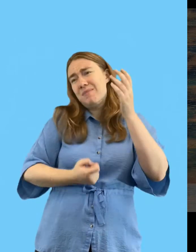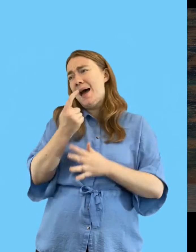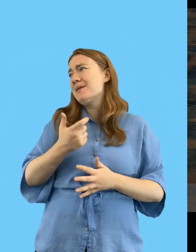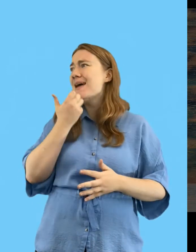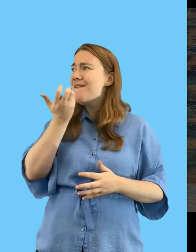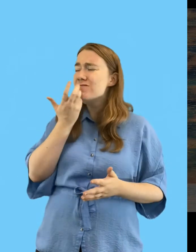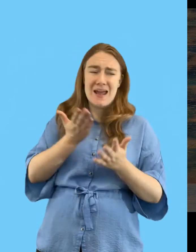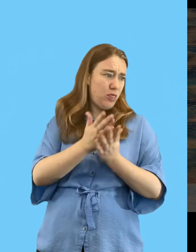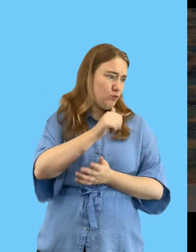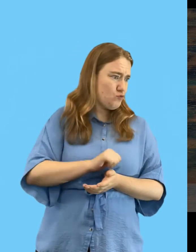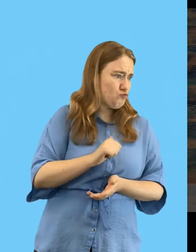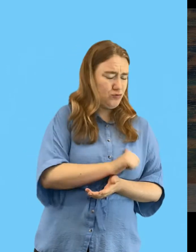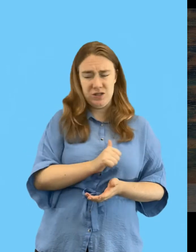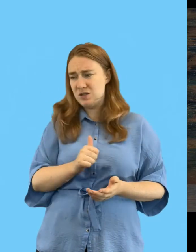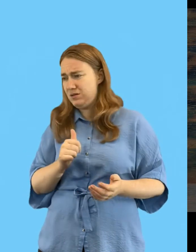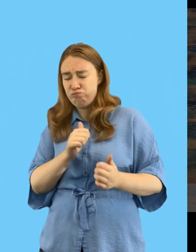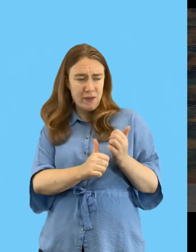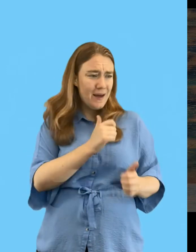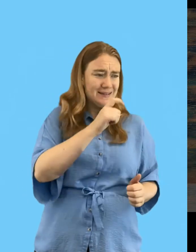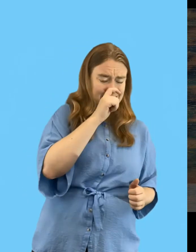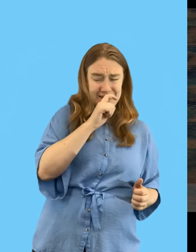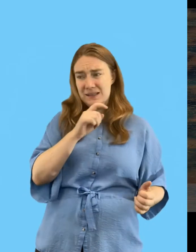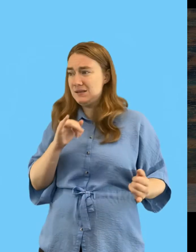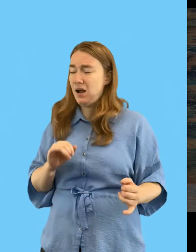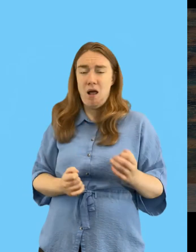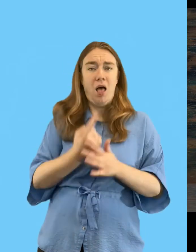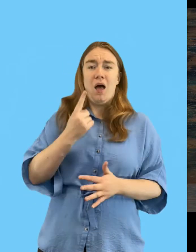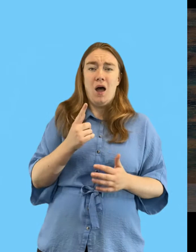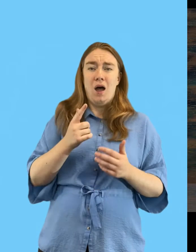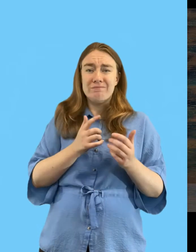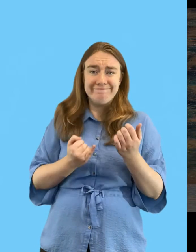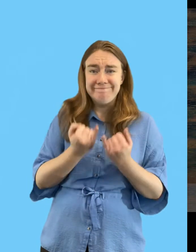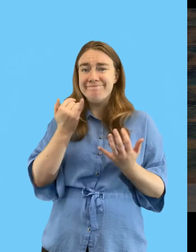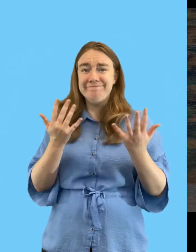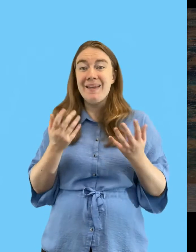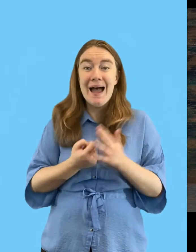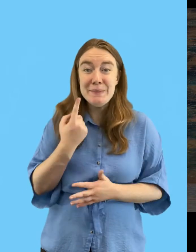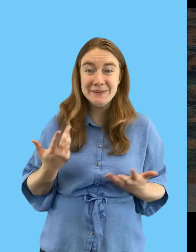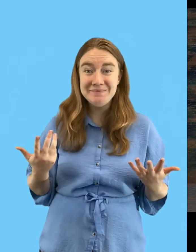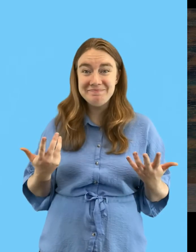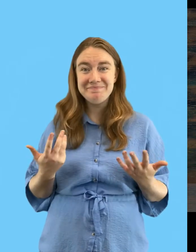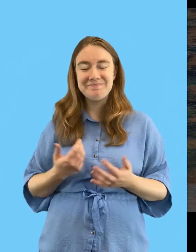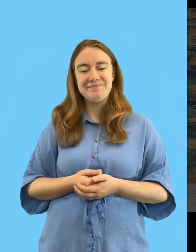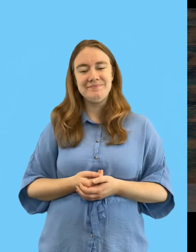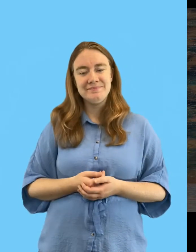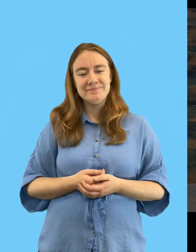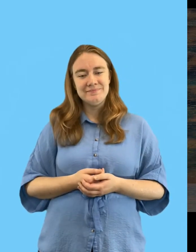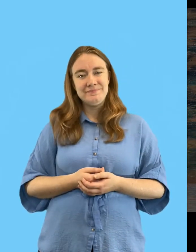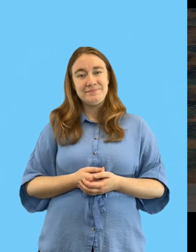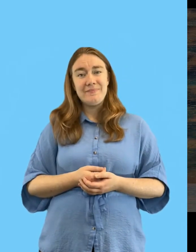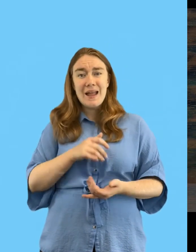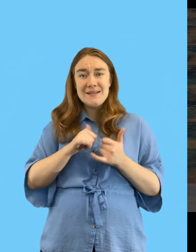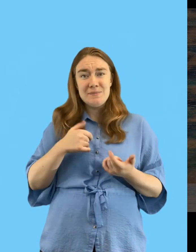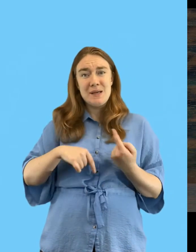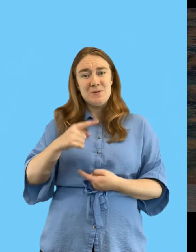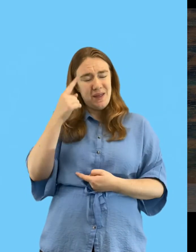between believers. And it's easy to think of an unforgiving